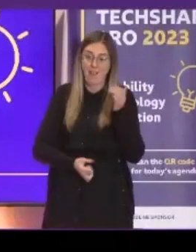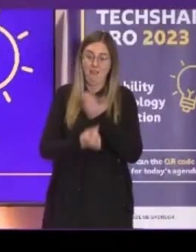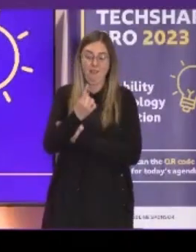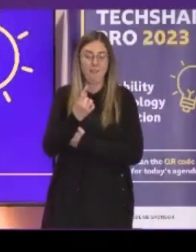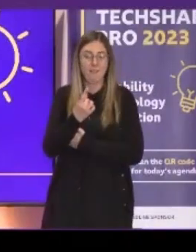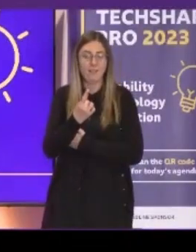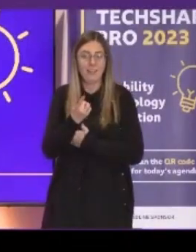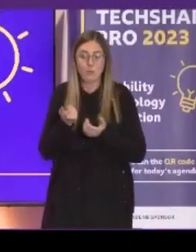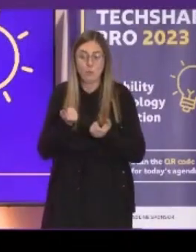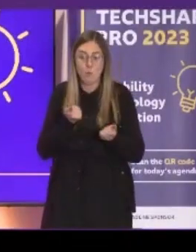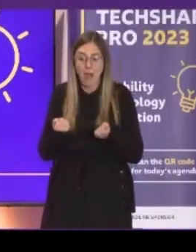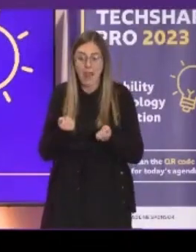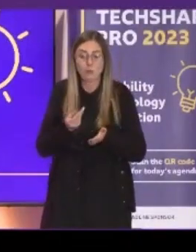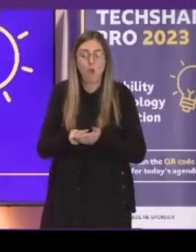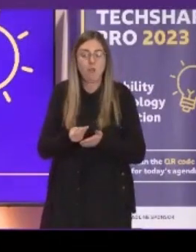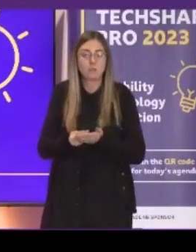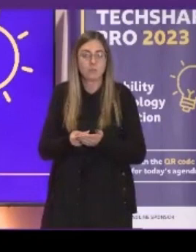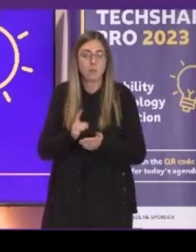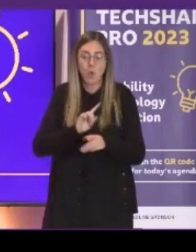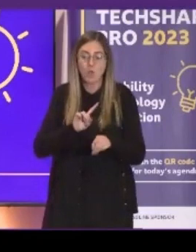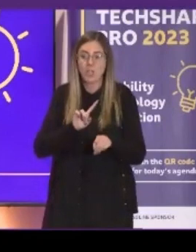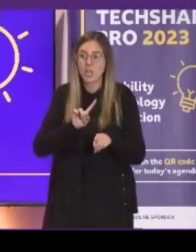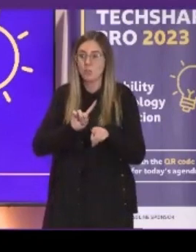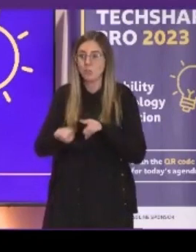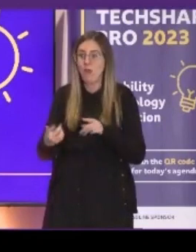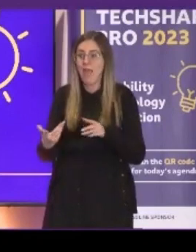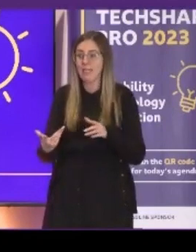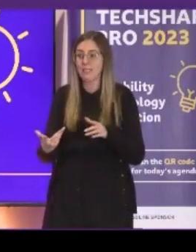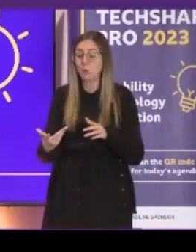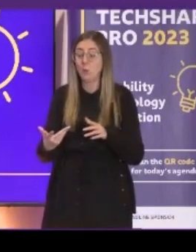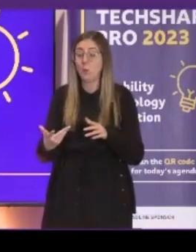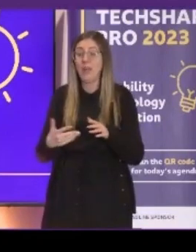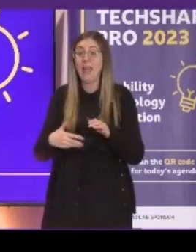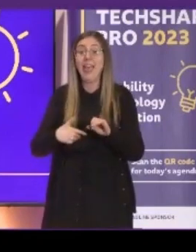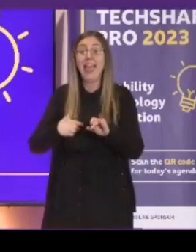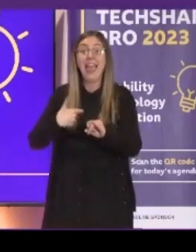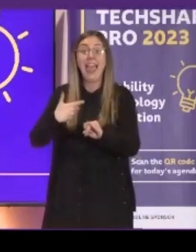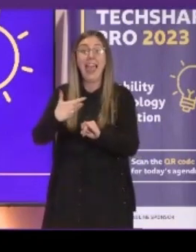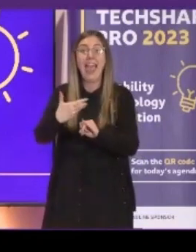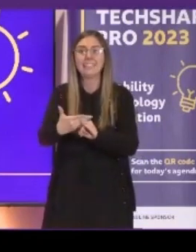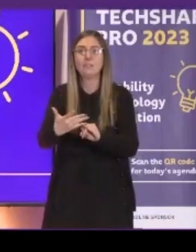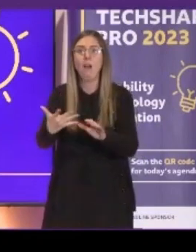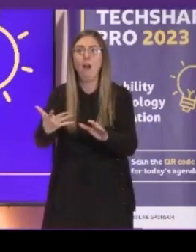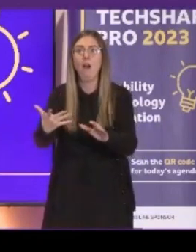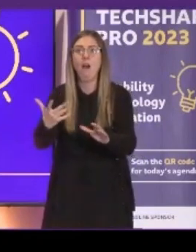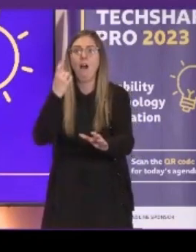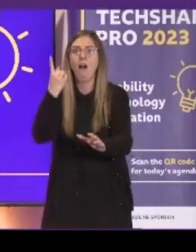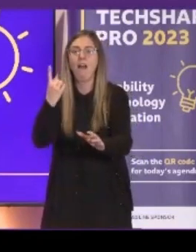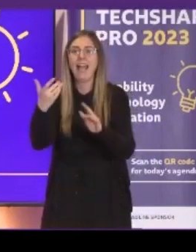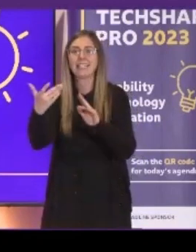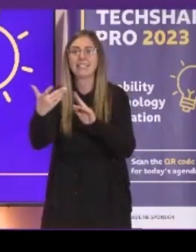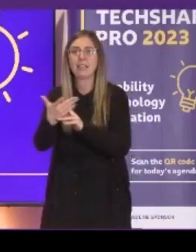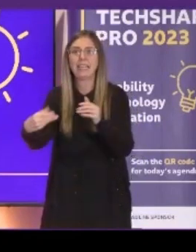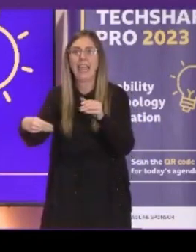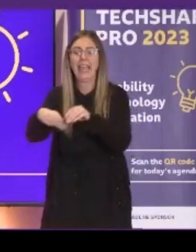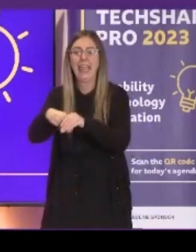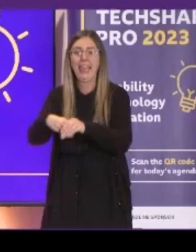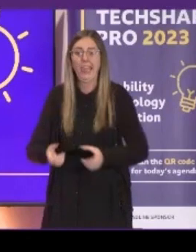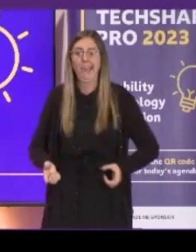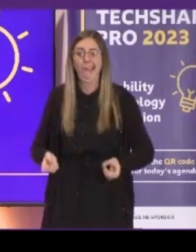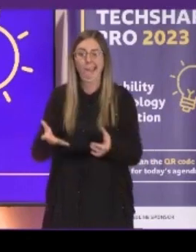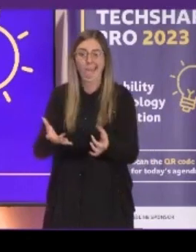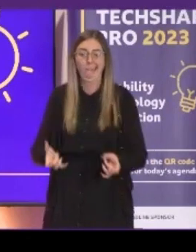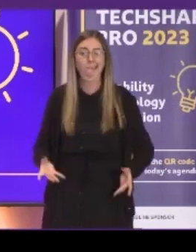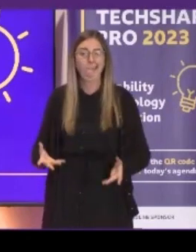you can manage costs, because I think trying to fit accessibility at the end can actually end up costing organisations